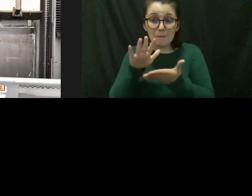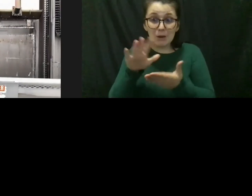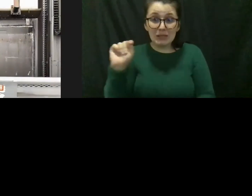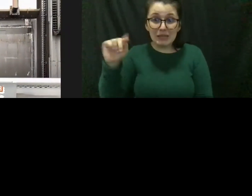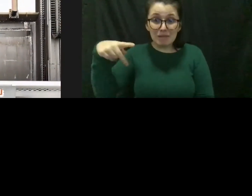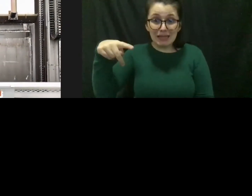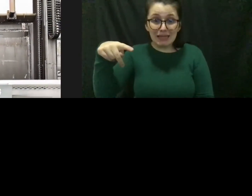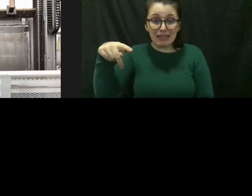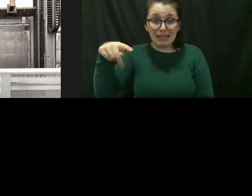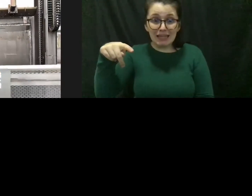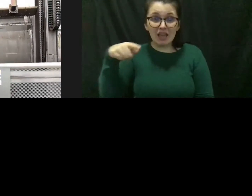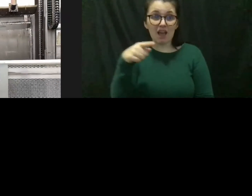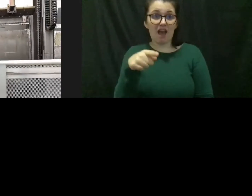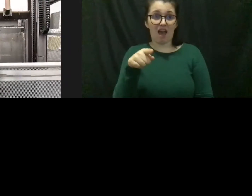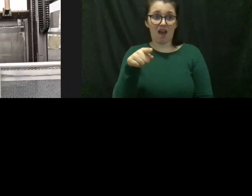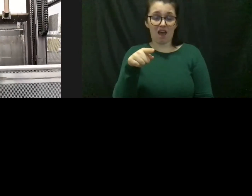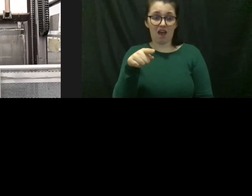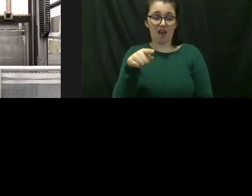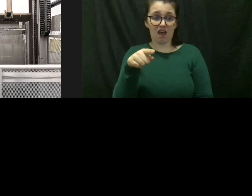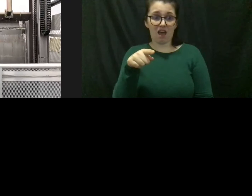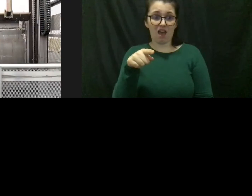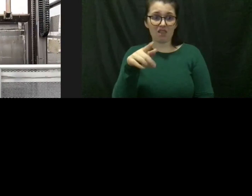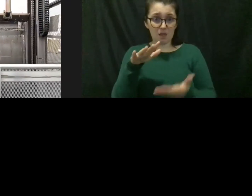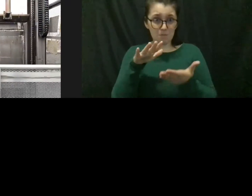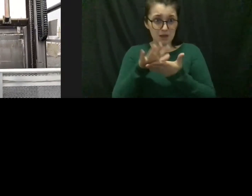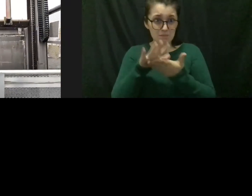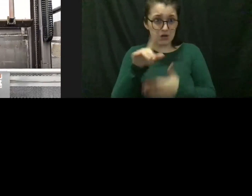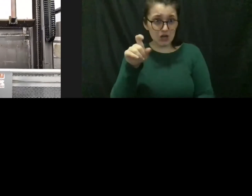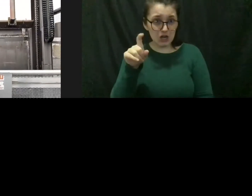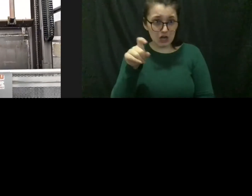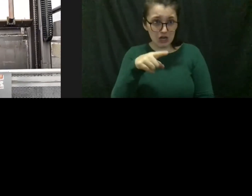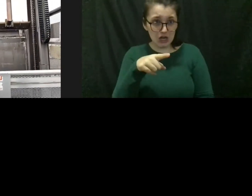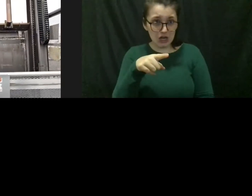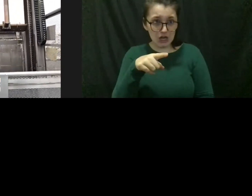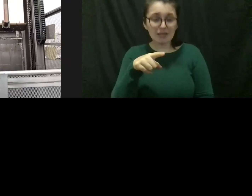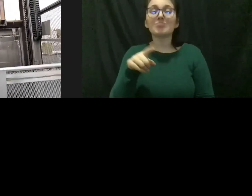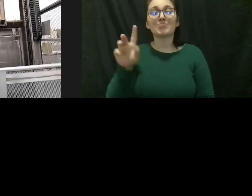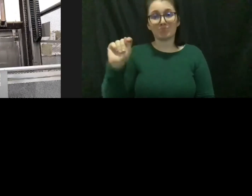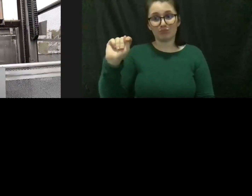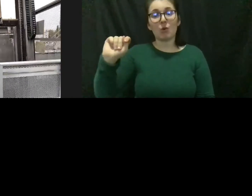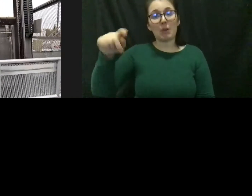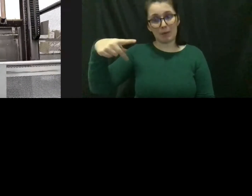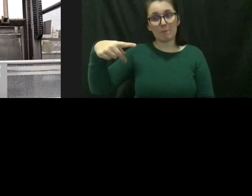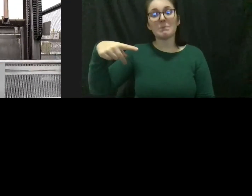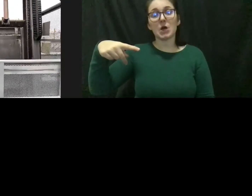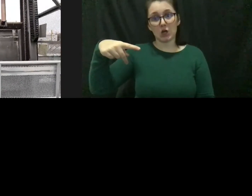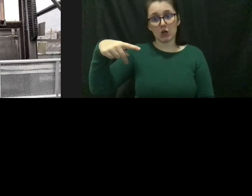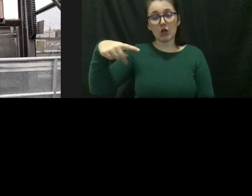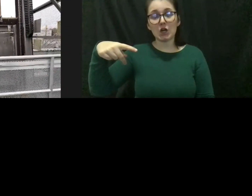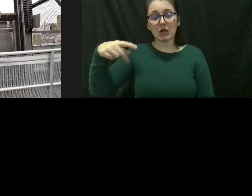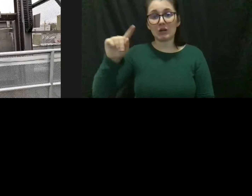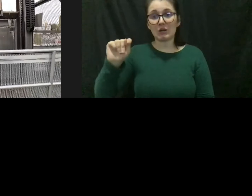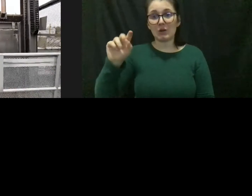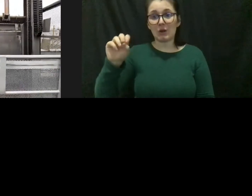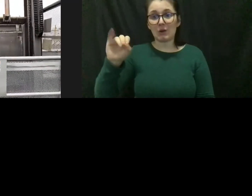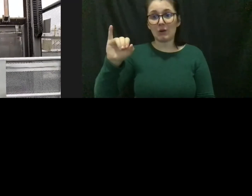Yeah, there we go. That's gross. That's toilet paper? That is mostly toilet paper, yes. Okay, that's gross. So